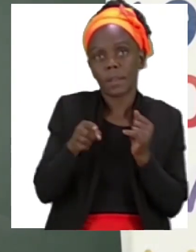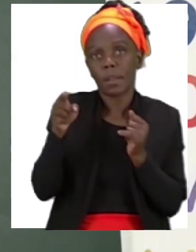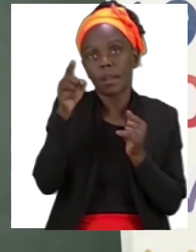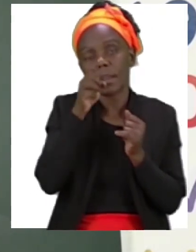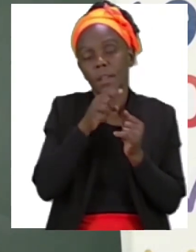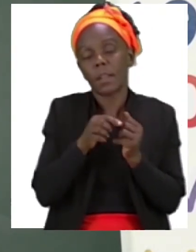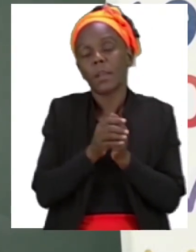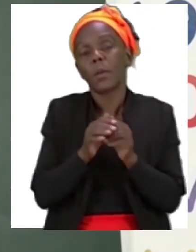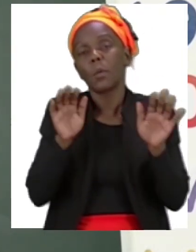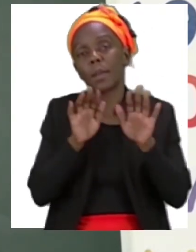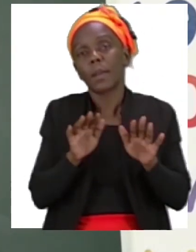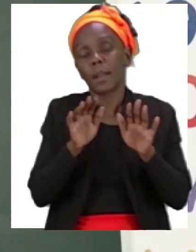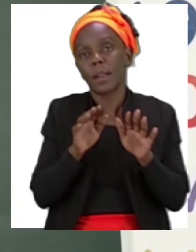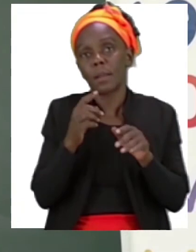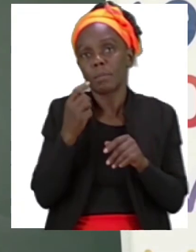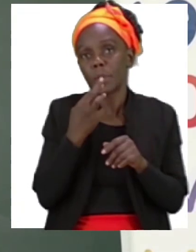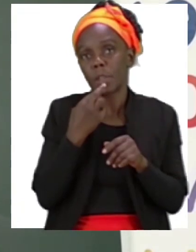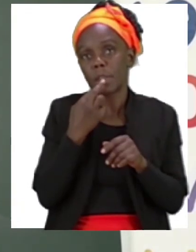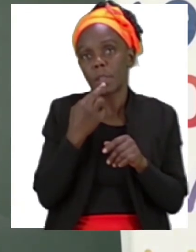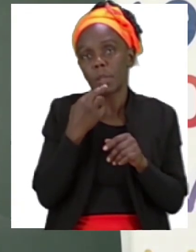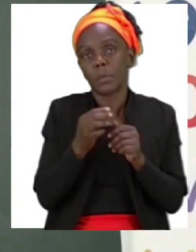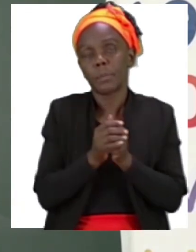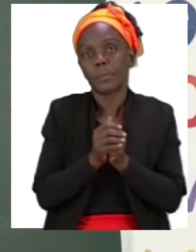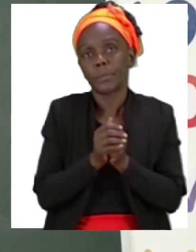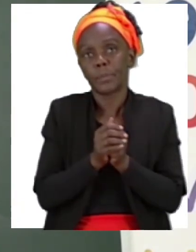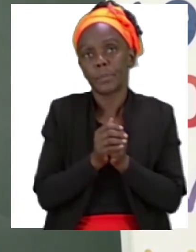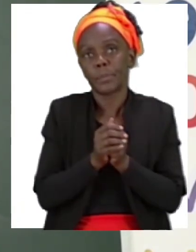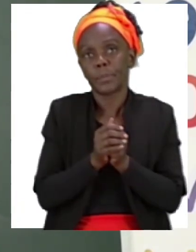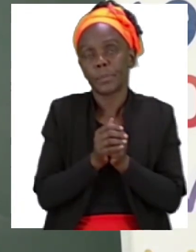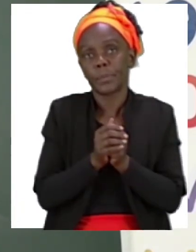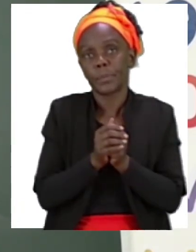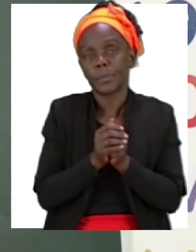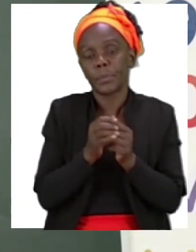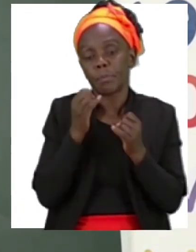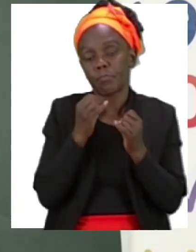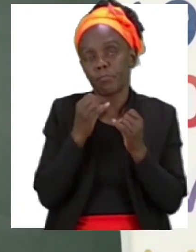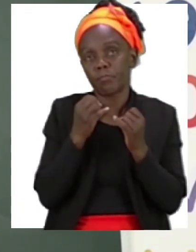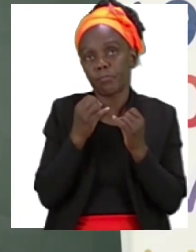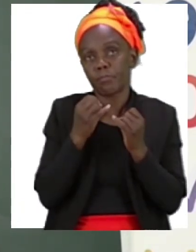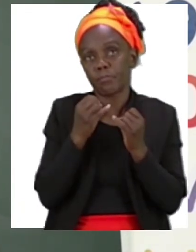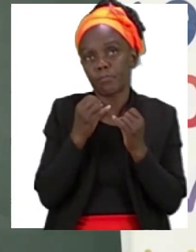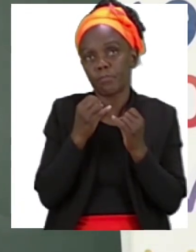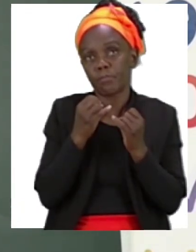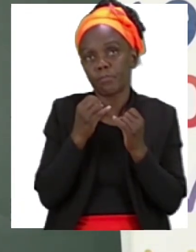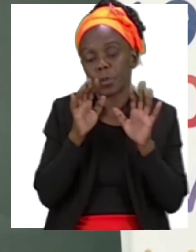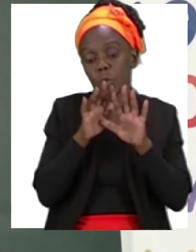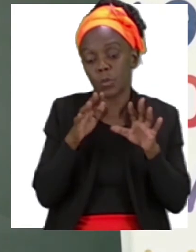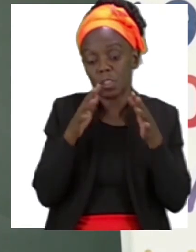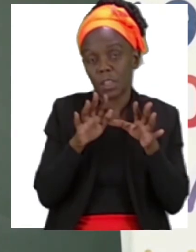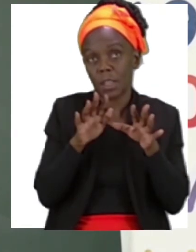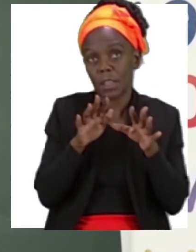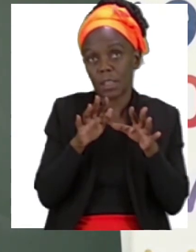the circle with the color red. By the end of your coloring, you're going to